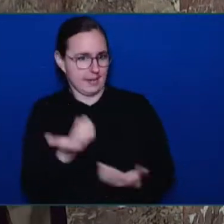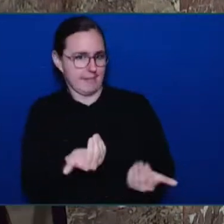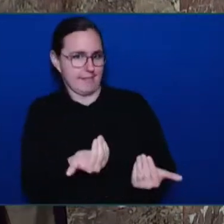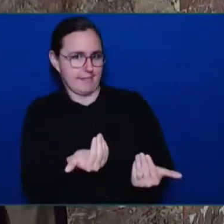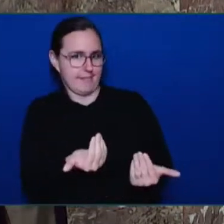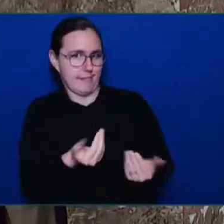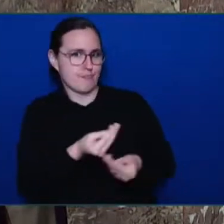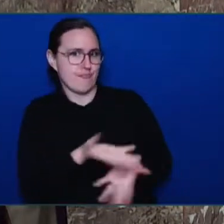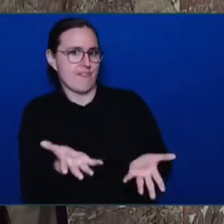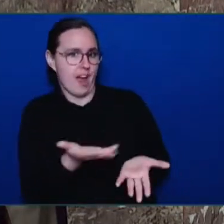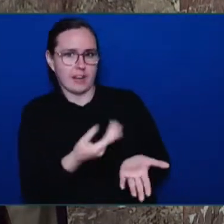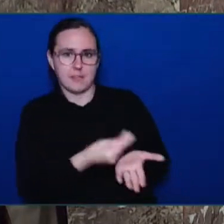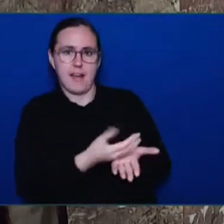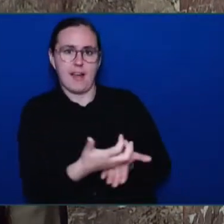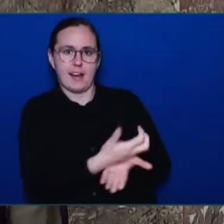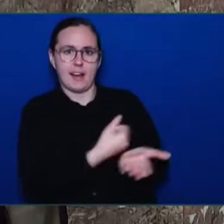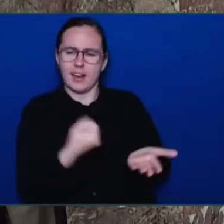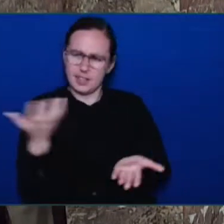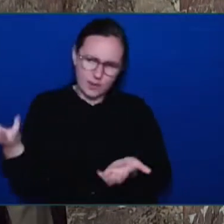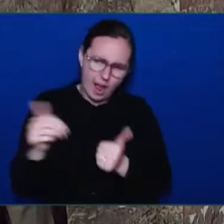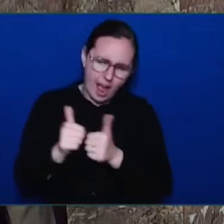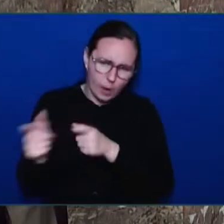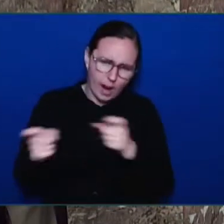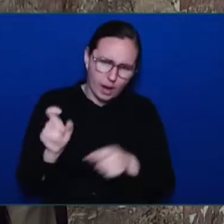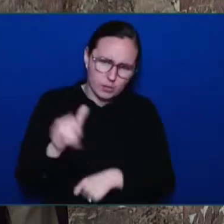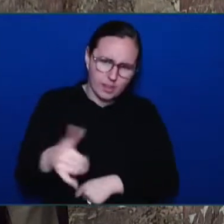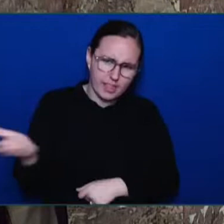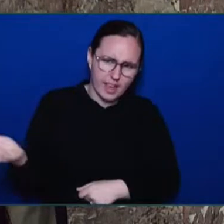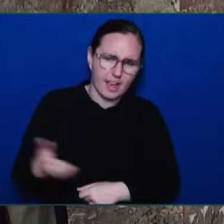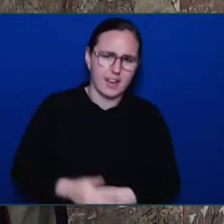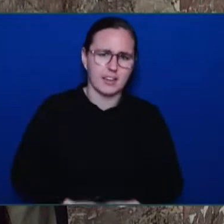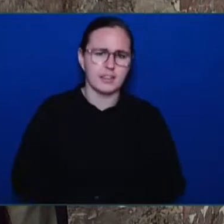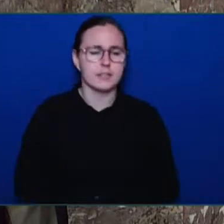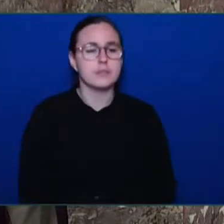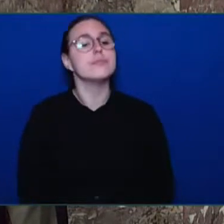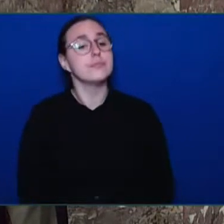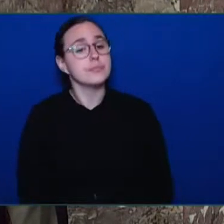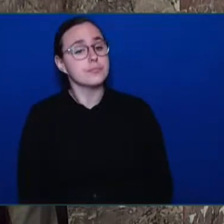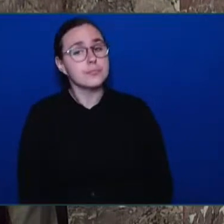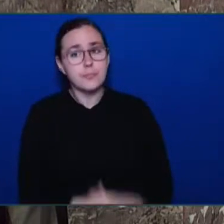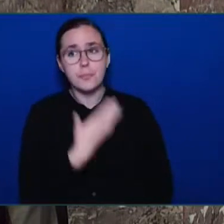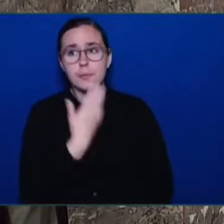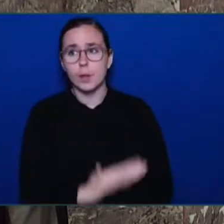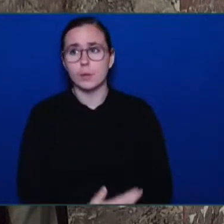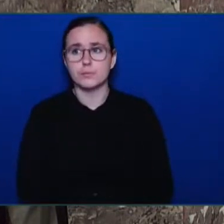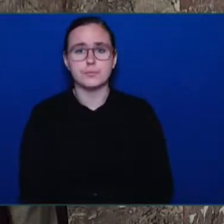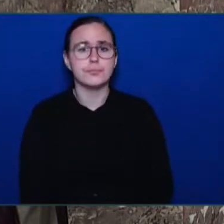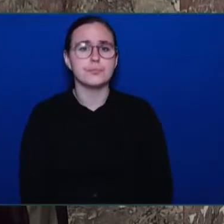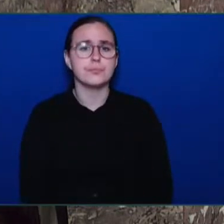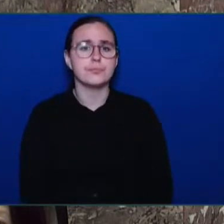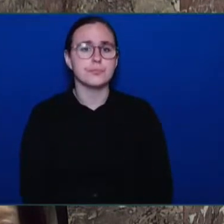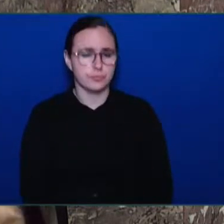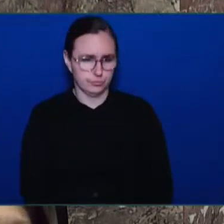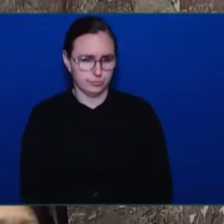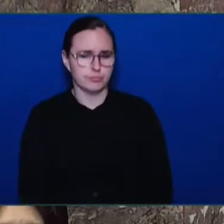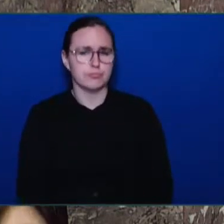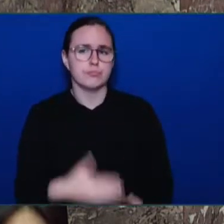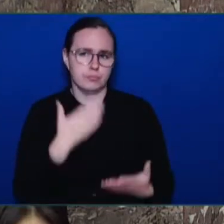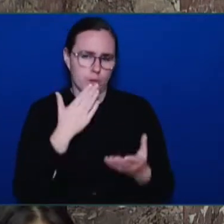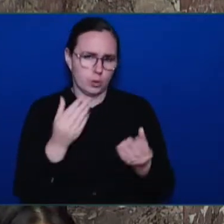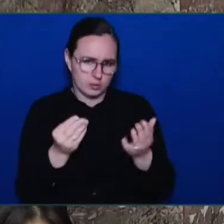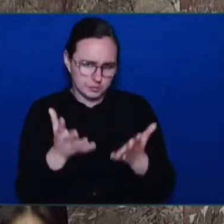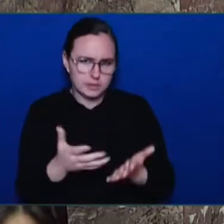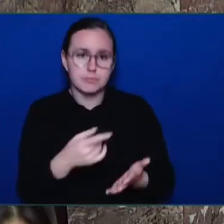Thank you, Honourable Speaker. In 2018, one of the early actions as Minister of Health was to strengthen